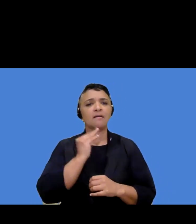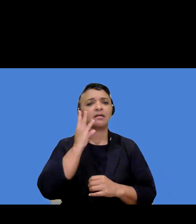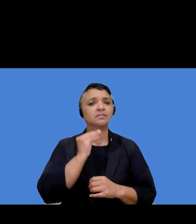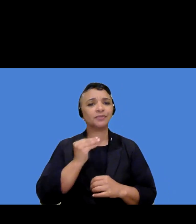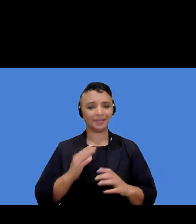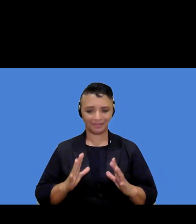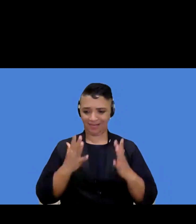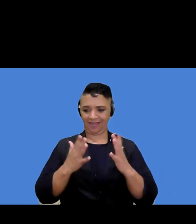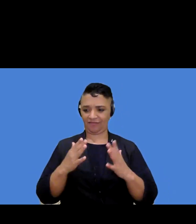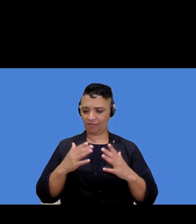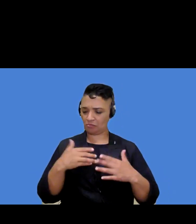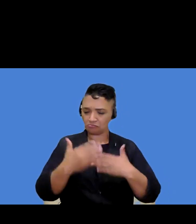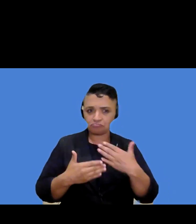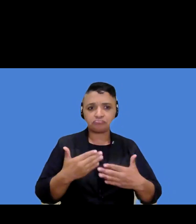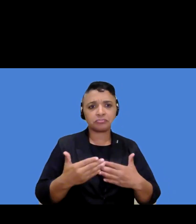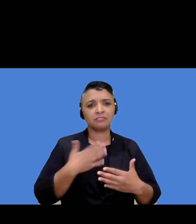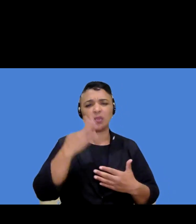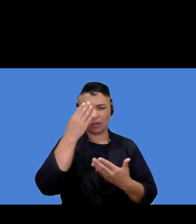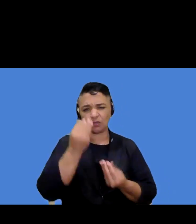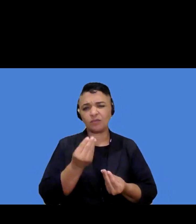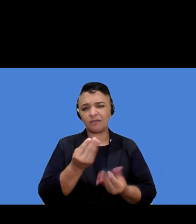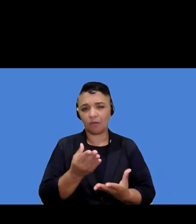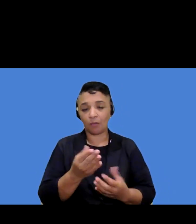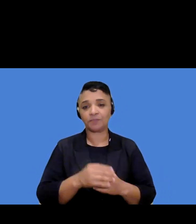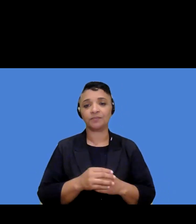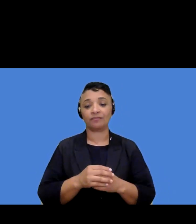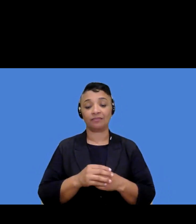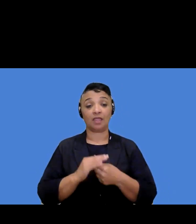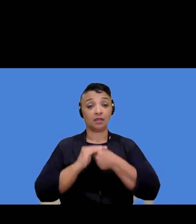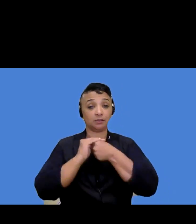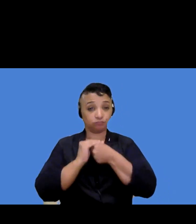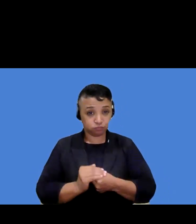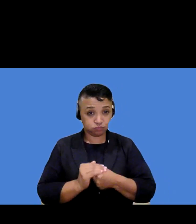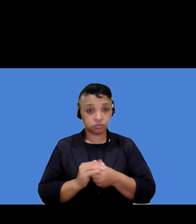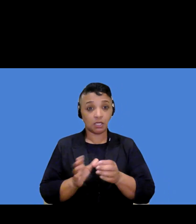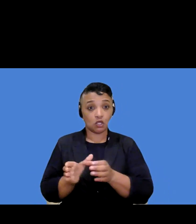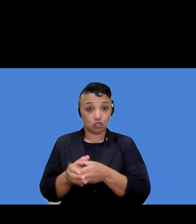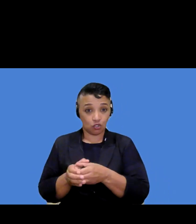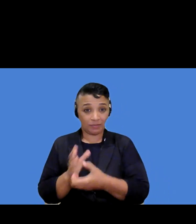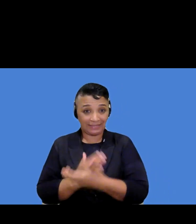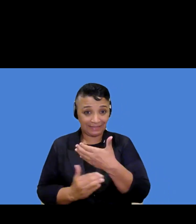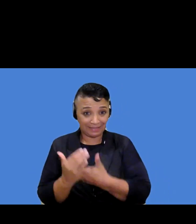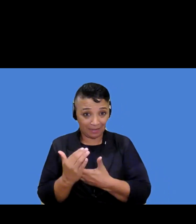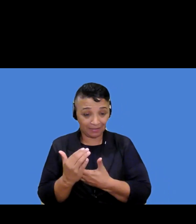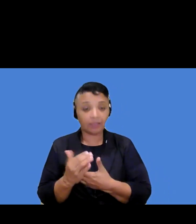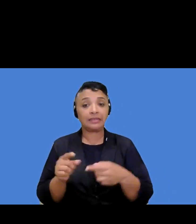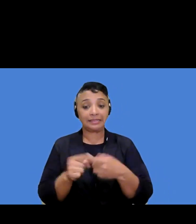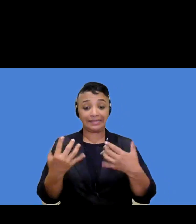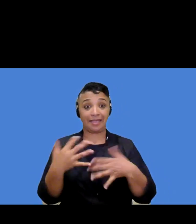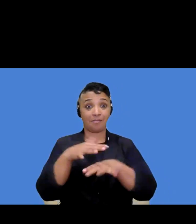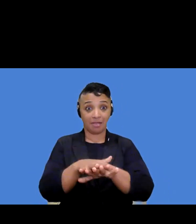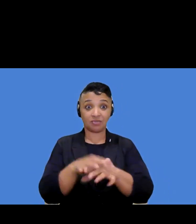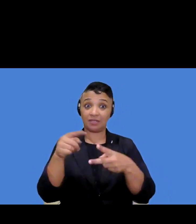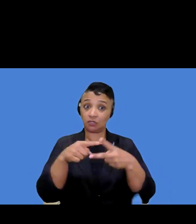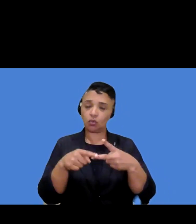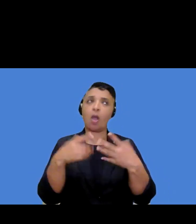I just wanted to highlight that underrepresented groups and the mainstreaming approach was critical. The